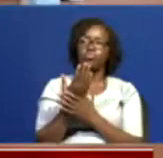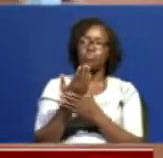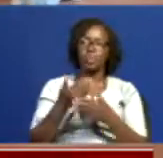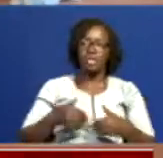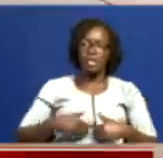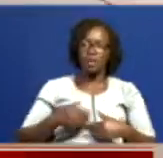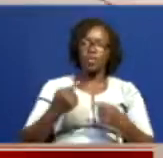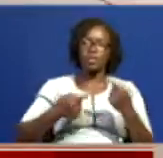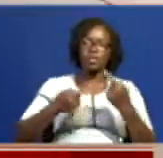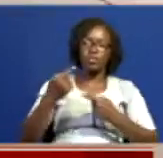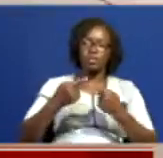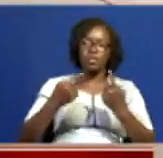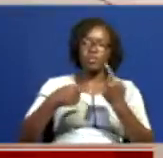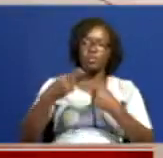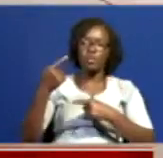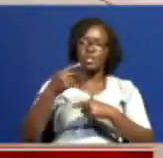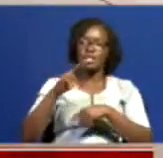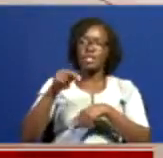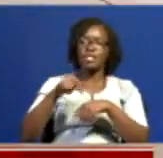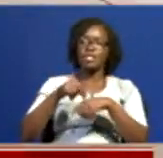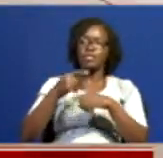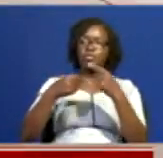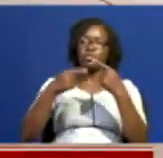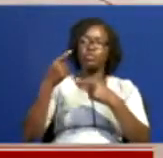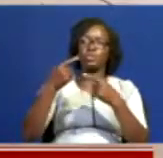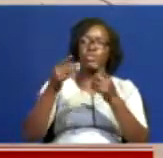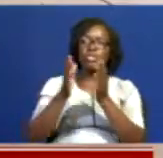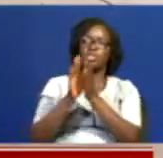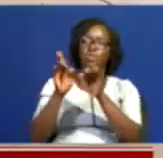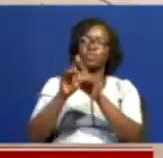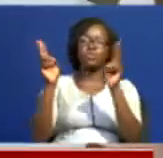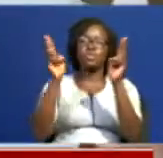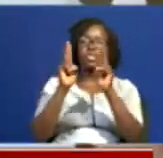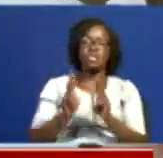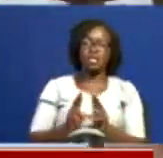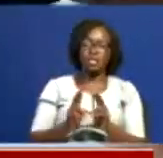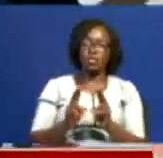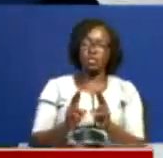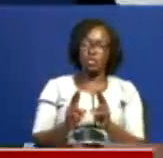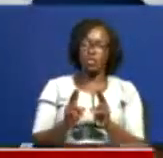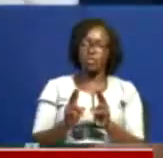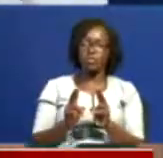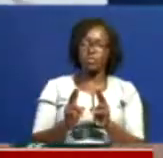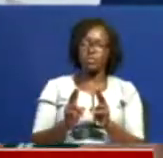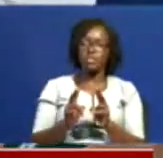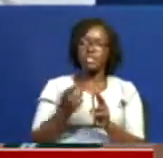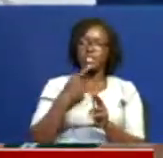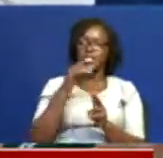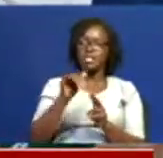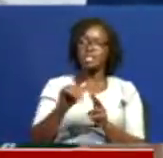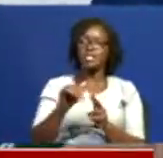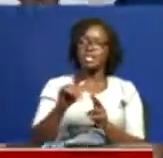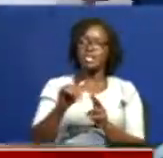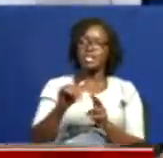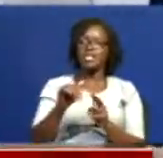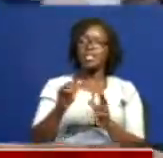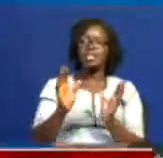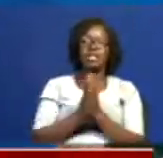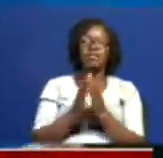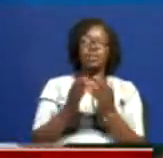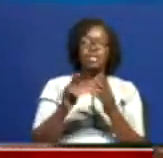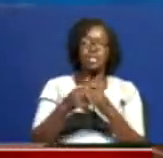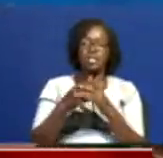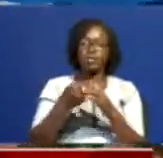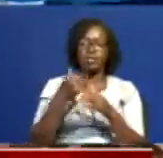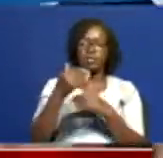can competitively win national competitions and even the international encounters. He said they will hold karate clinics from next